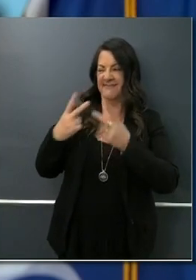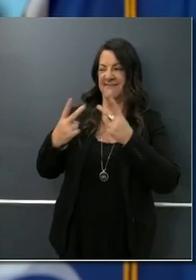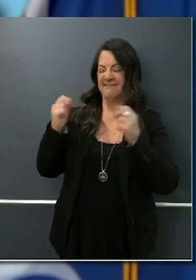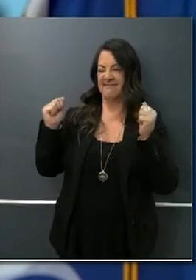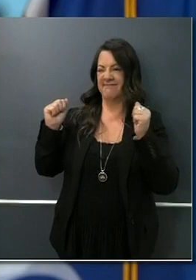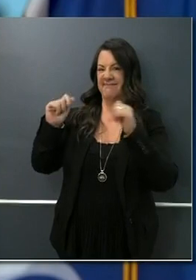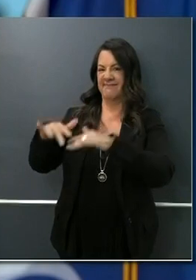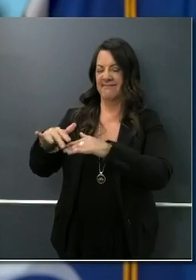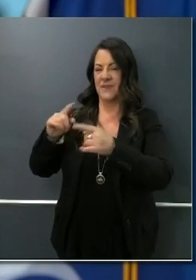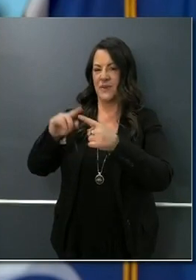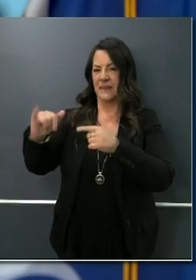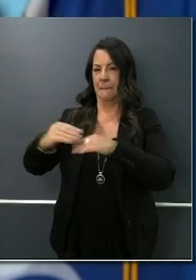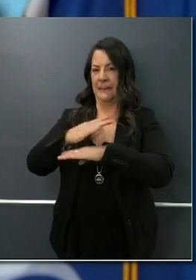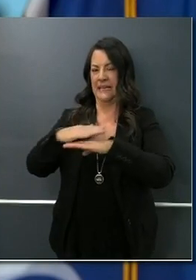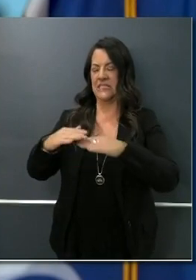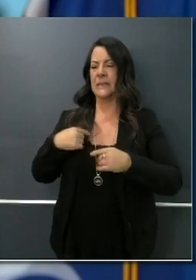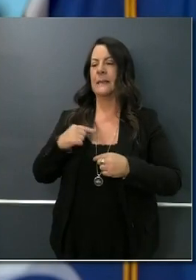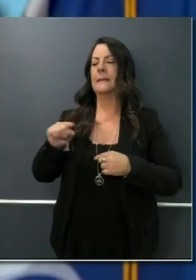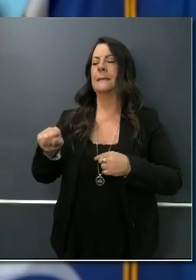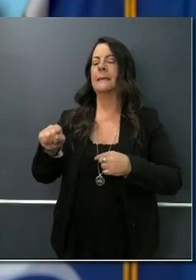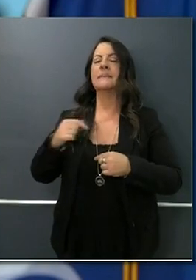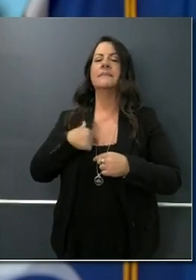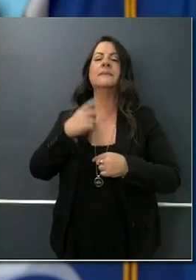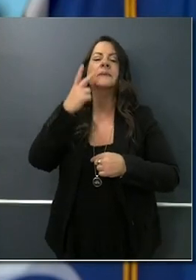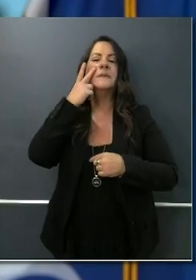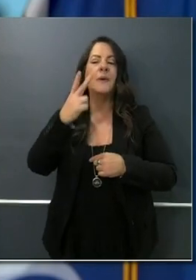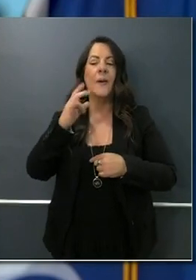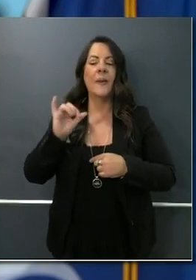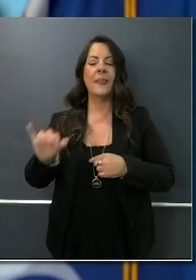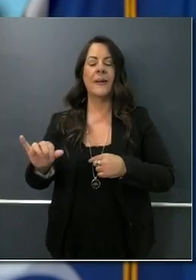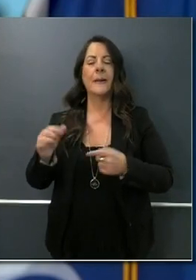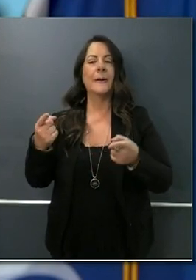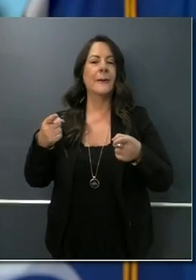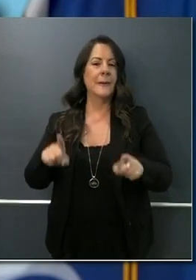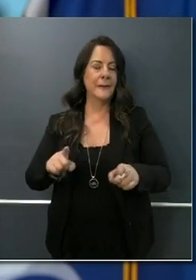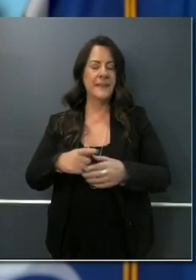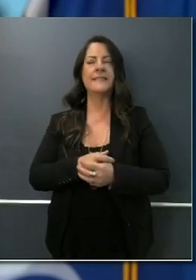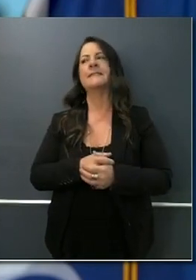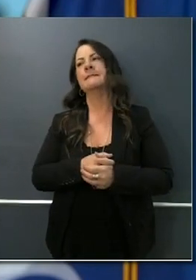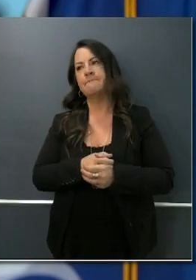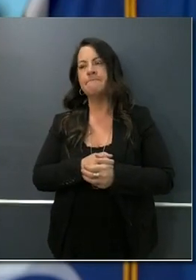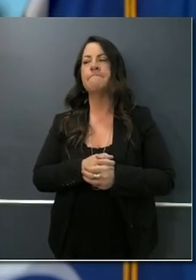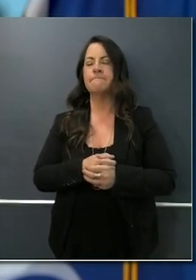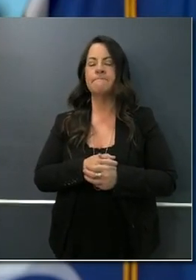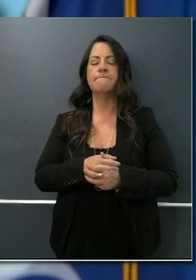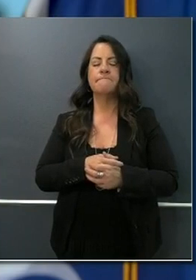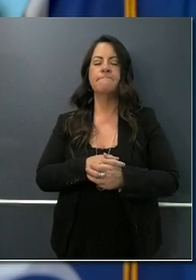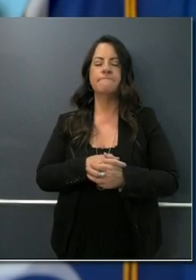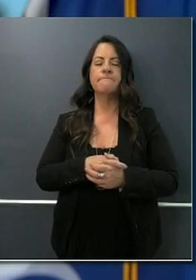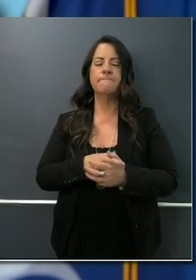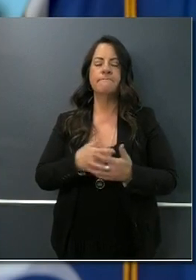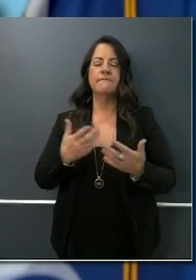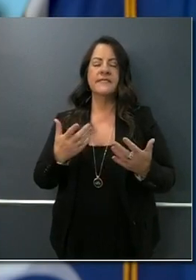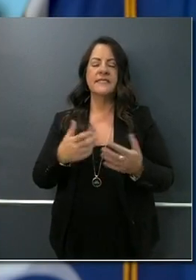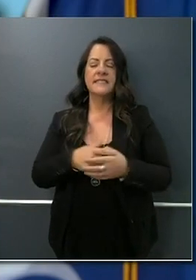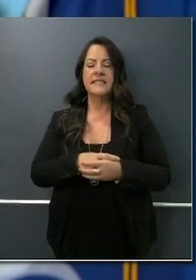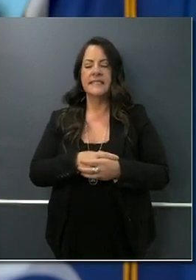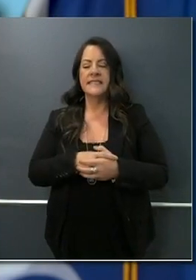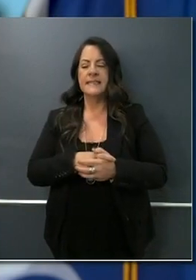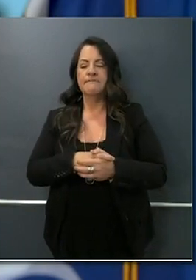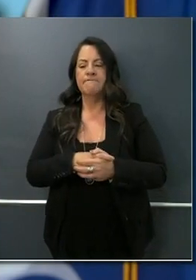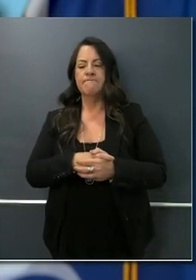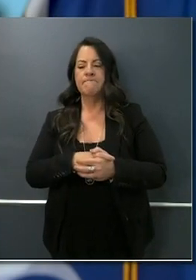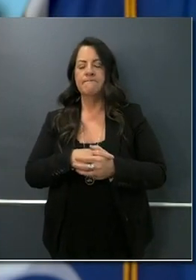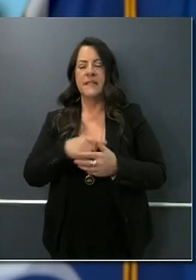specifically data and movement to the beaches that only reinforced that data from a very statistical perspective. But again,